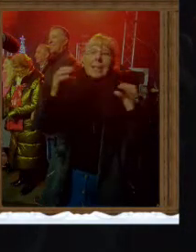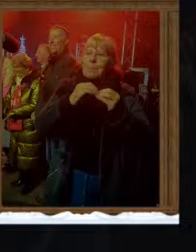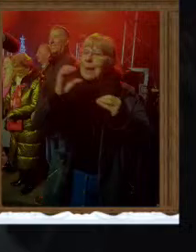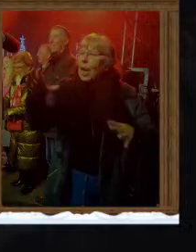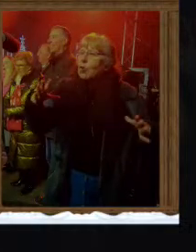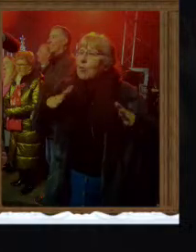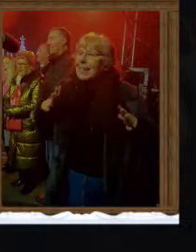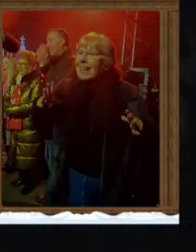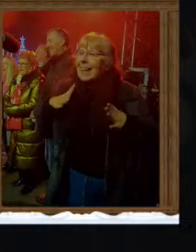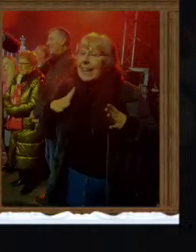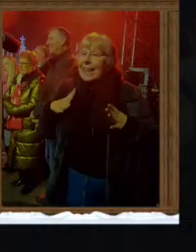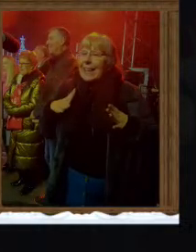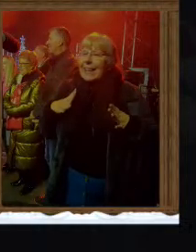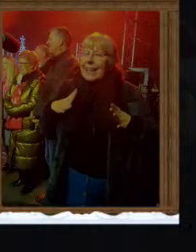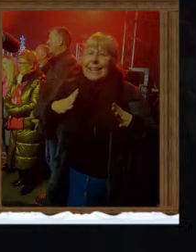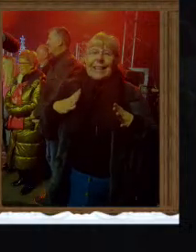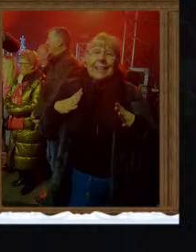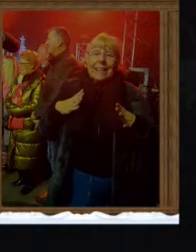Are we ready?